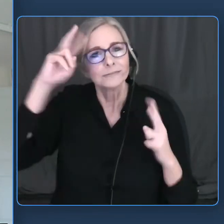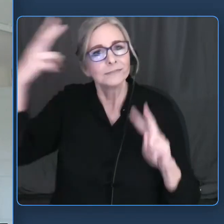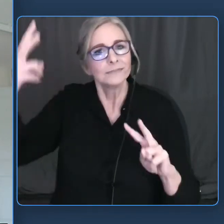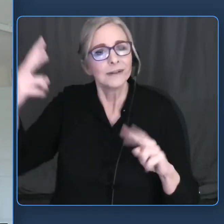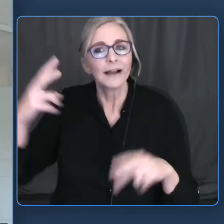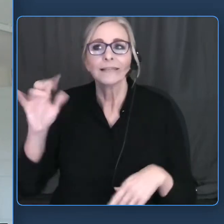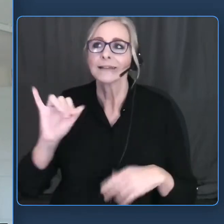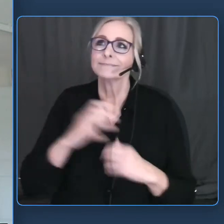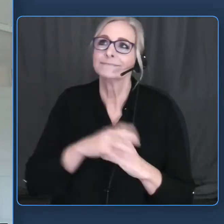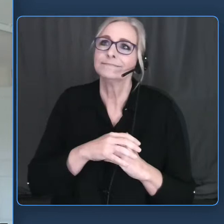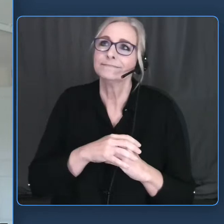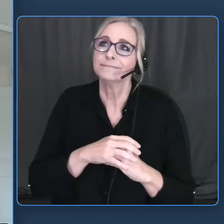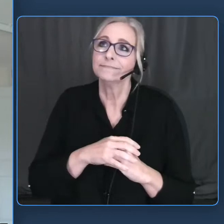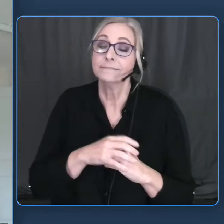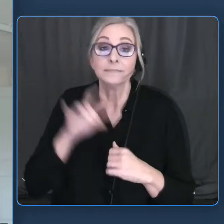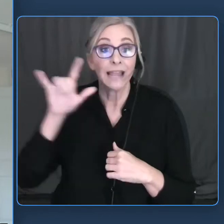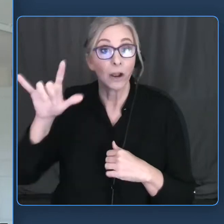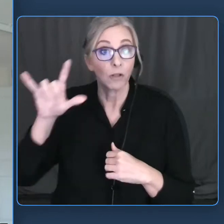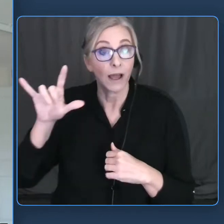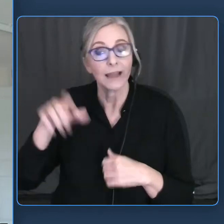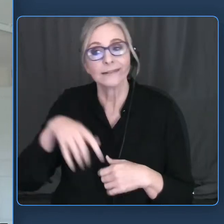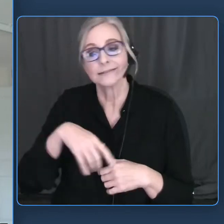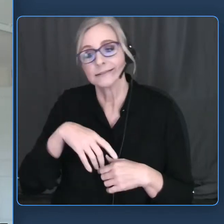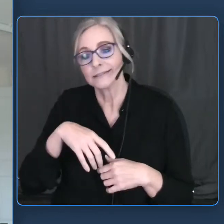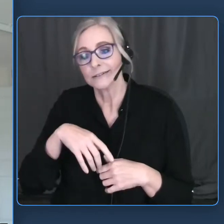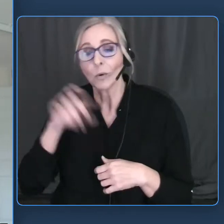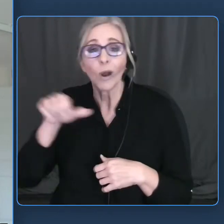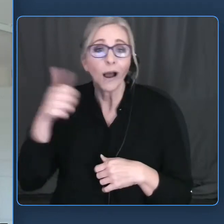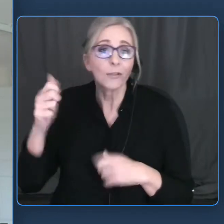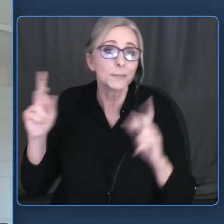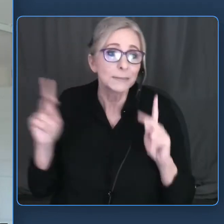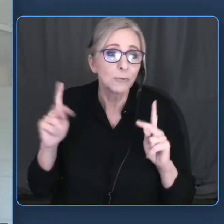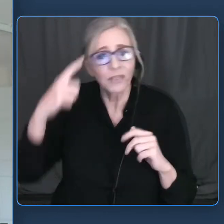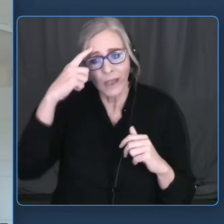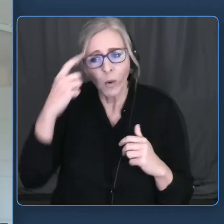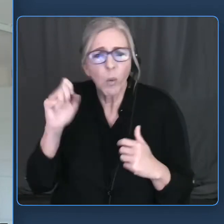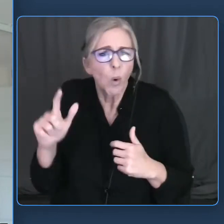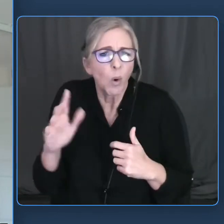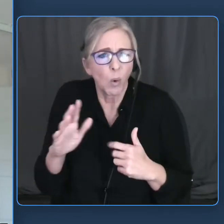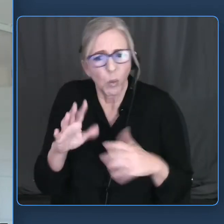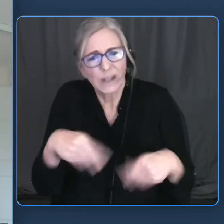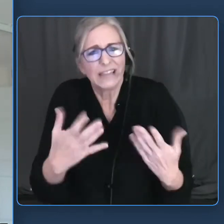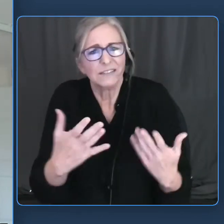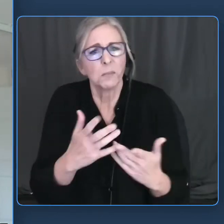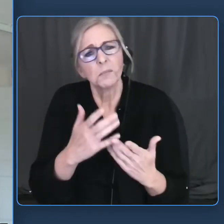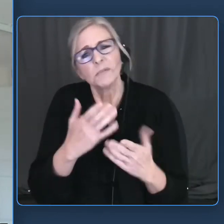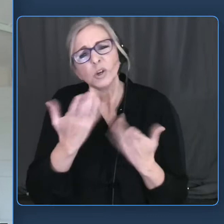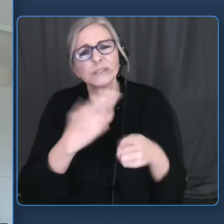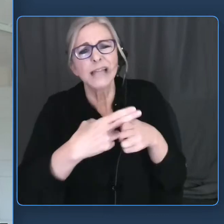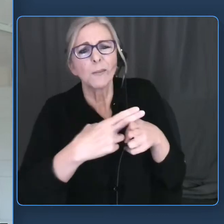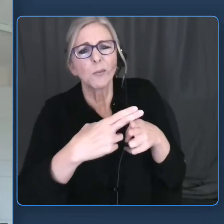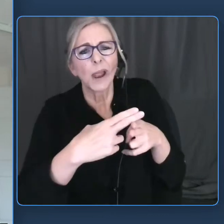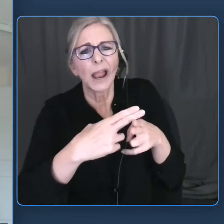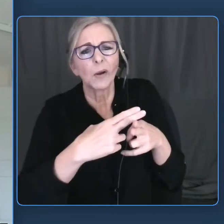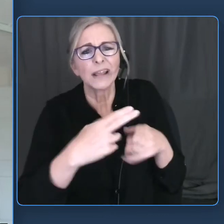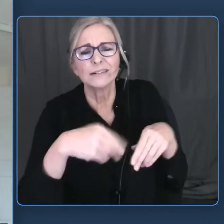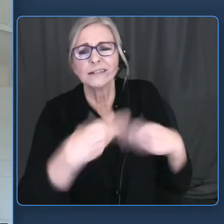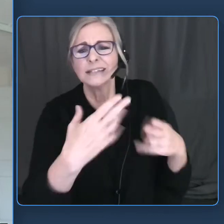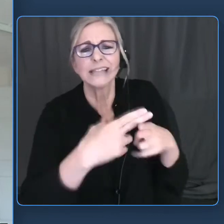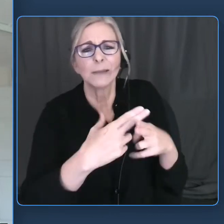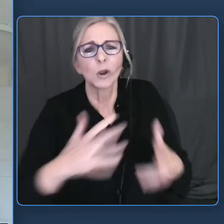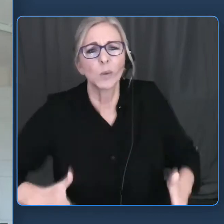misconception where the airlines or other individuals think, well, we'll just give them a loaner chair. So problem